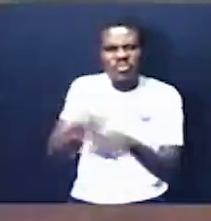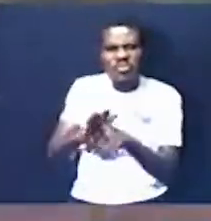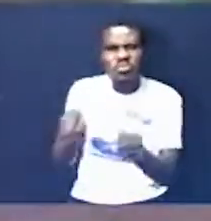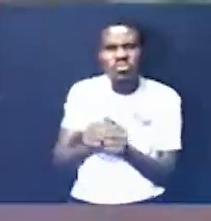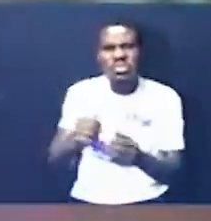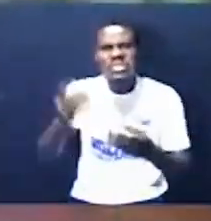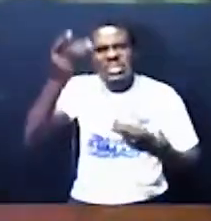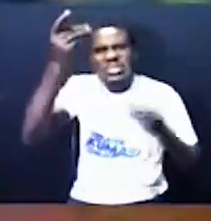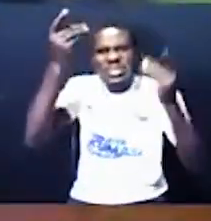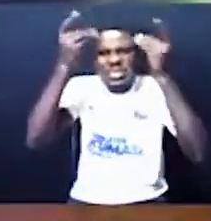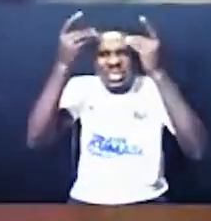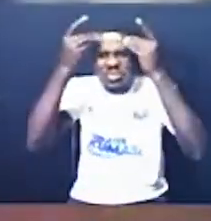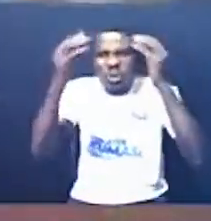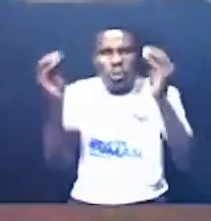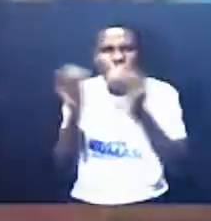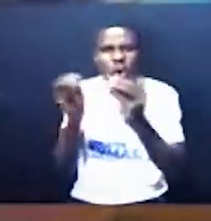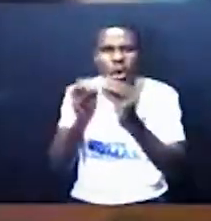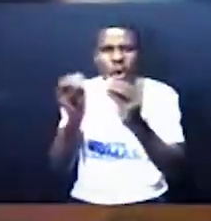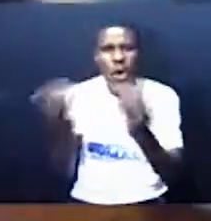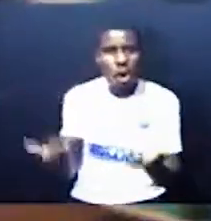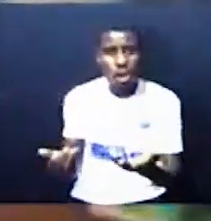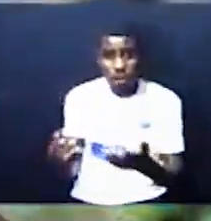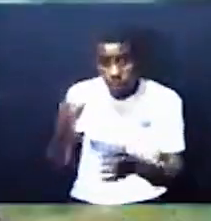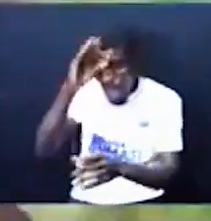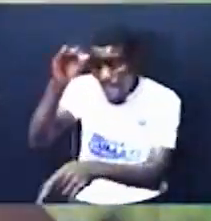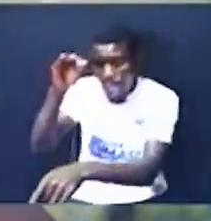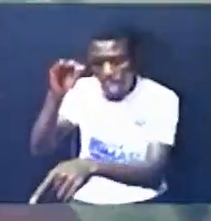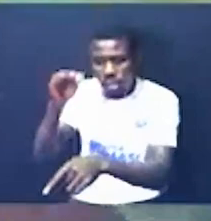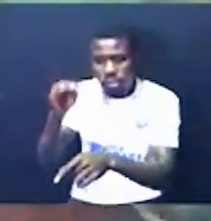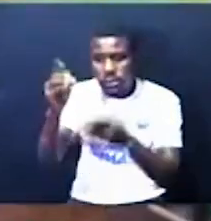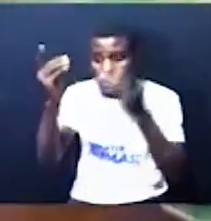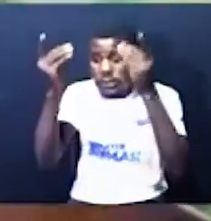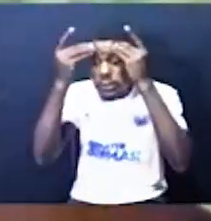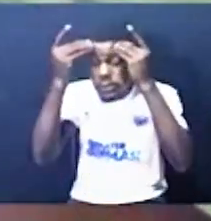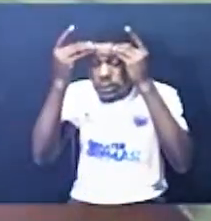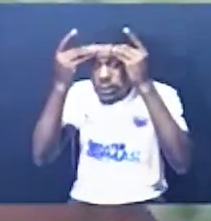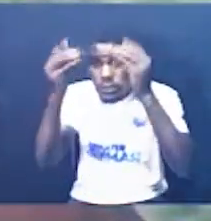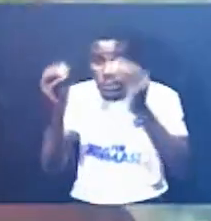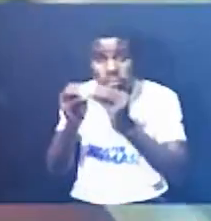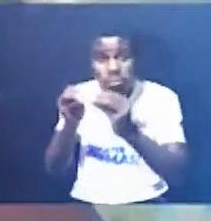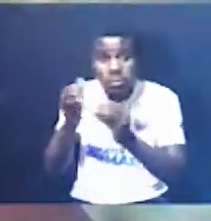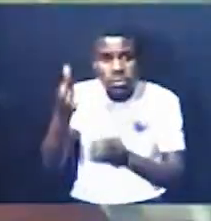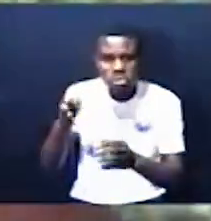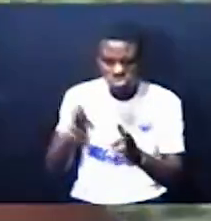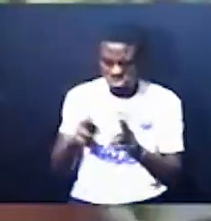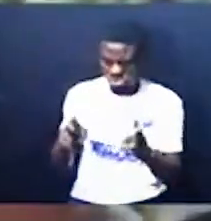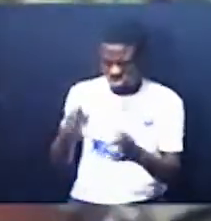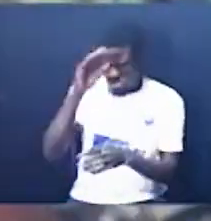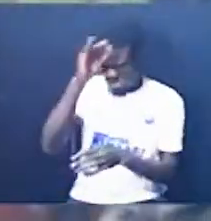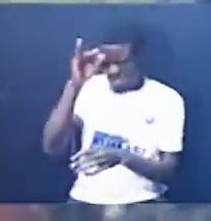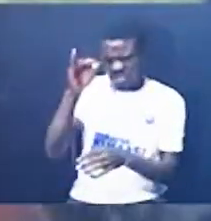Now a demon infested man. Now living among the tombs.